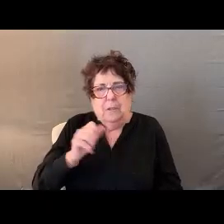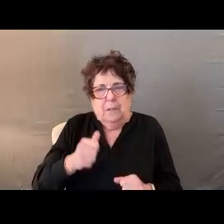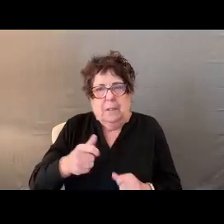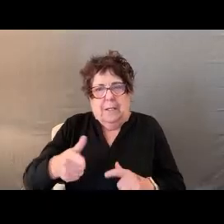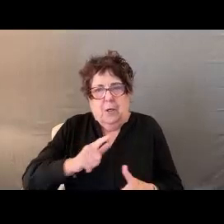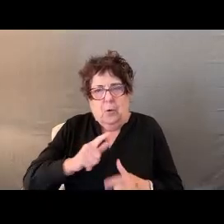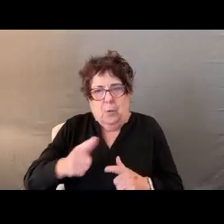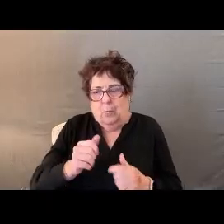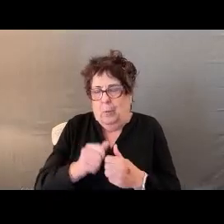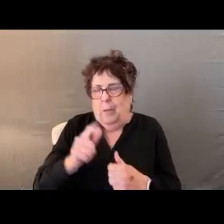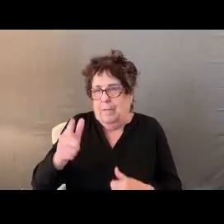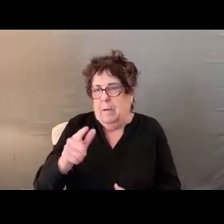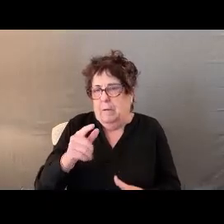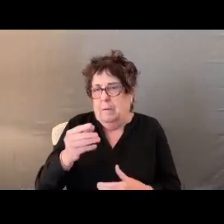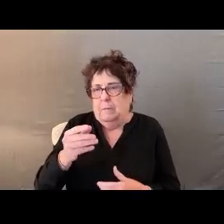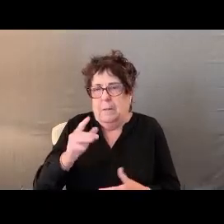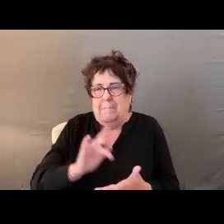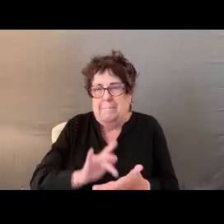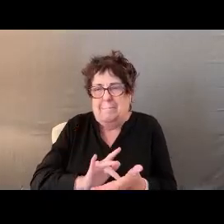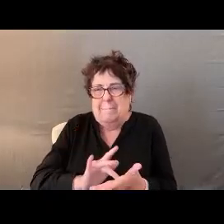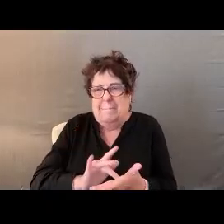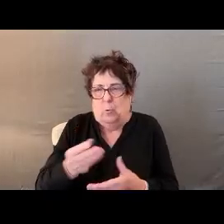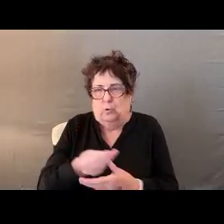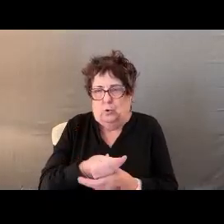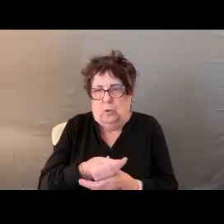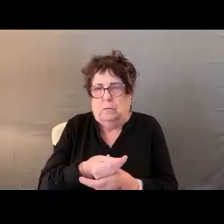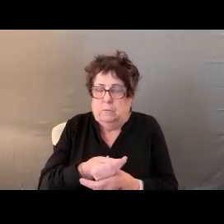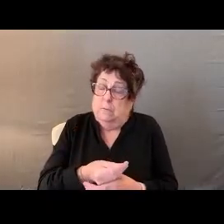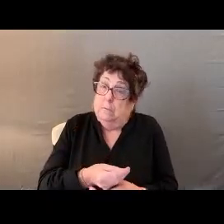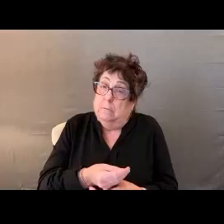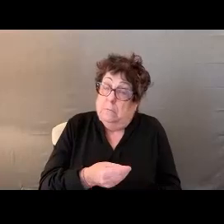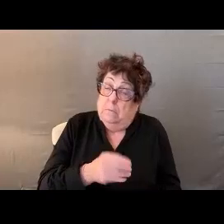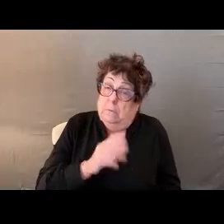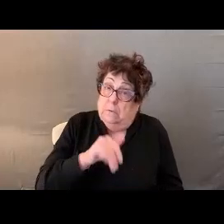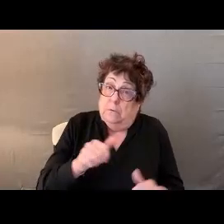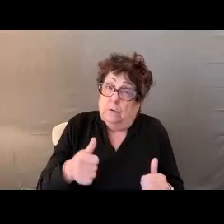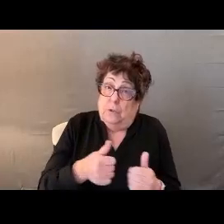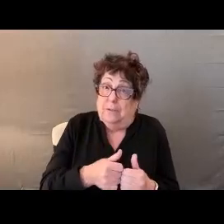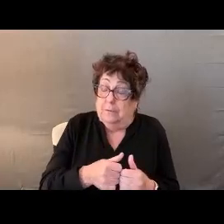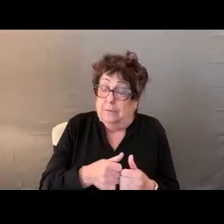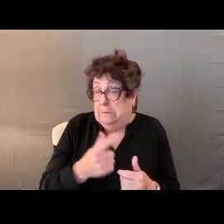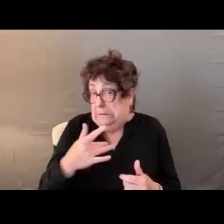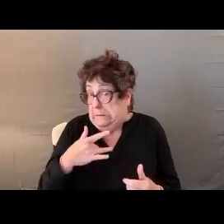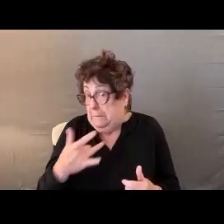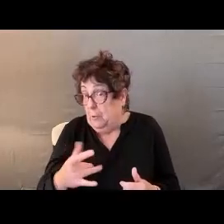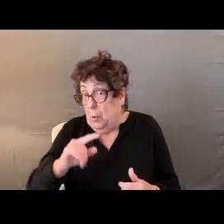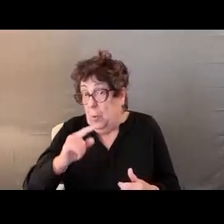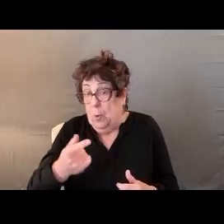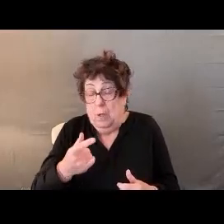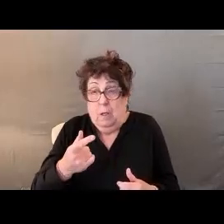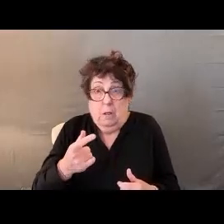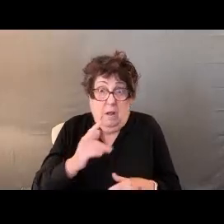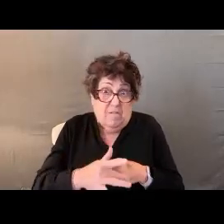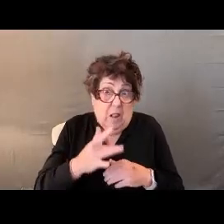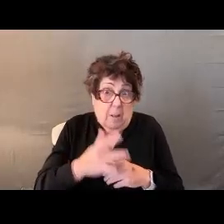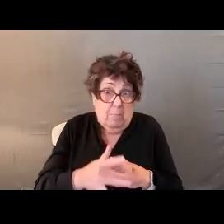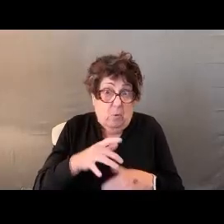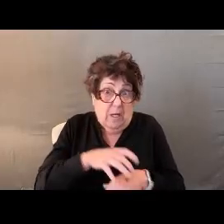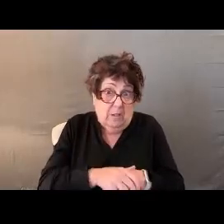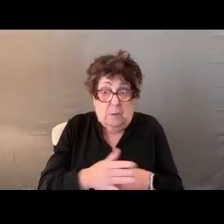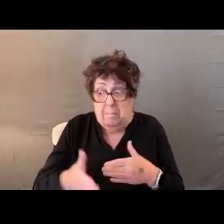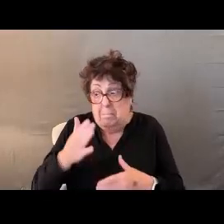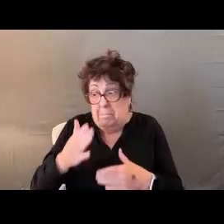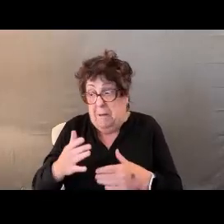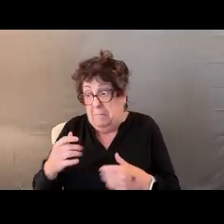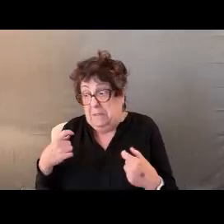chart. And that is also a challenge, given that is typically available only in English. It might be available in Spanish in some areas, but it's also